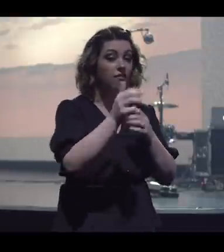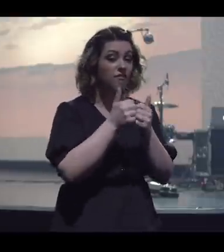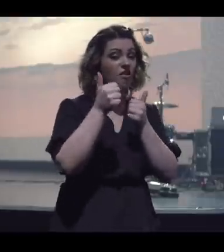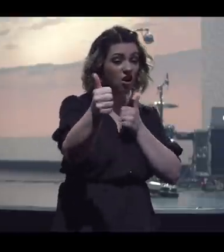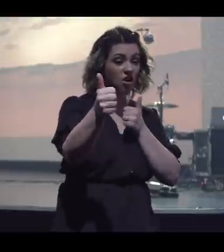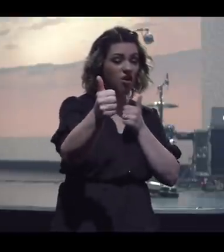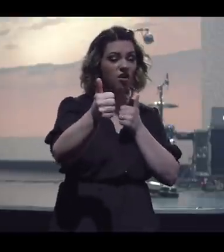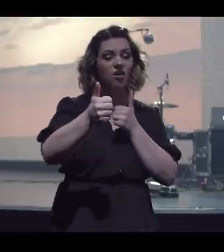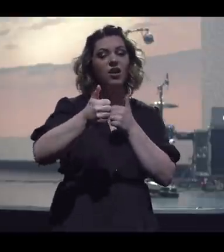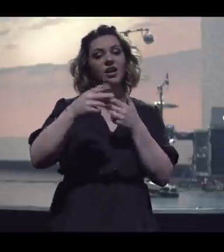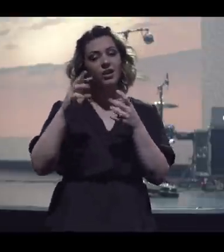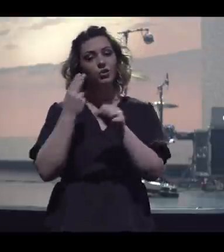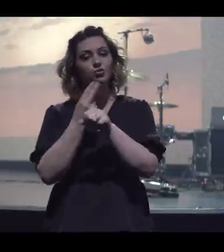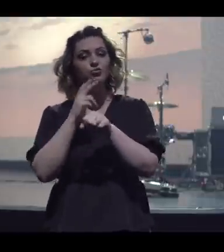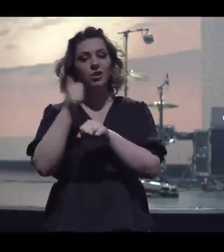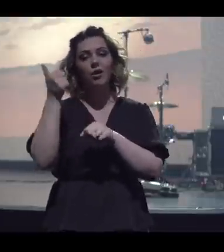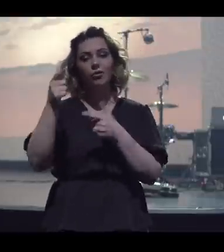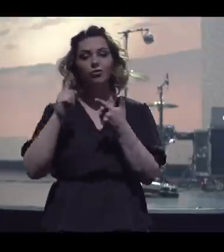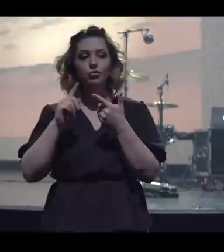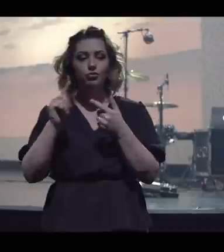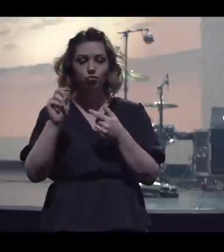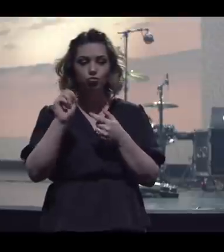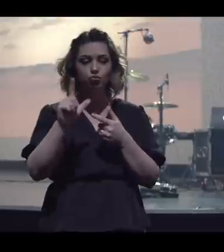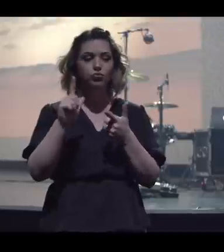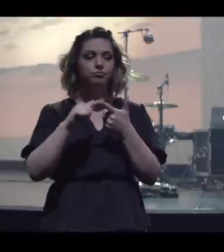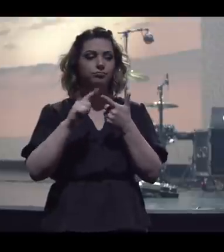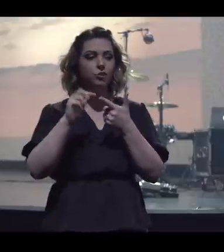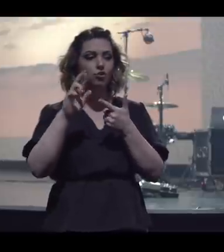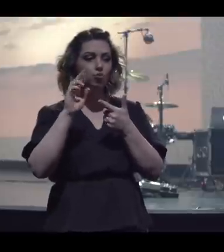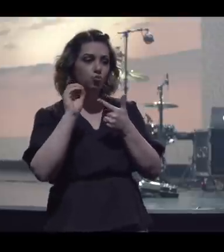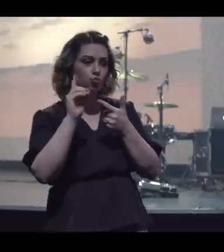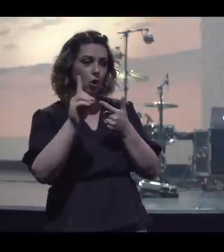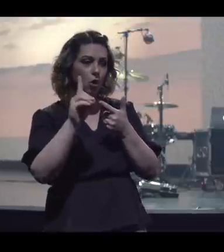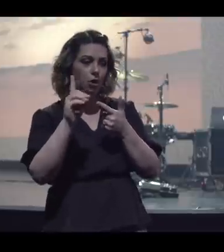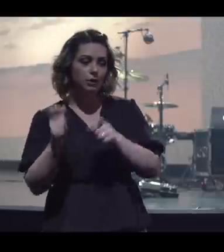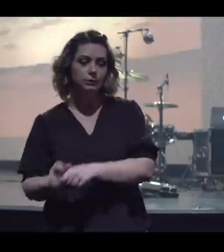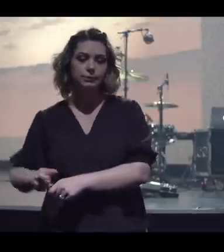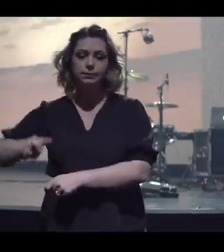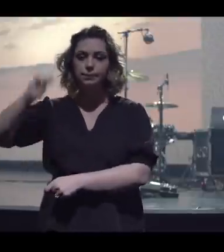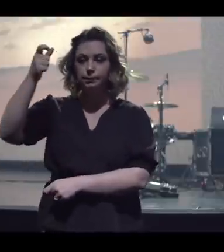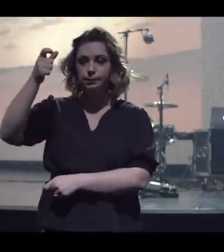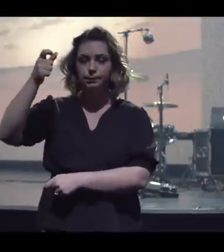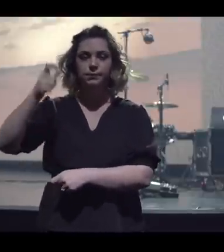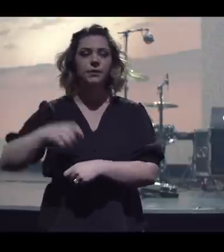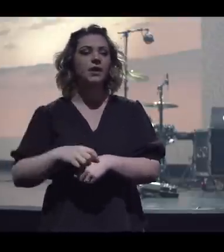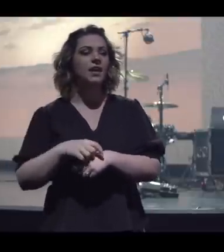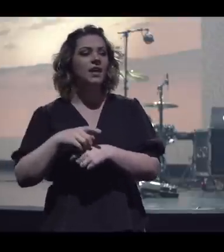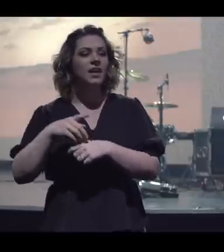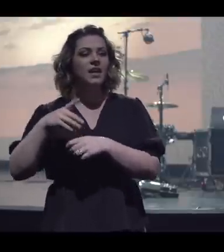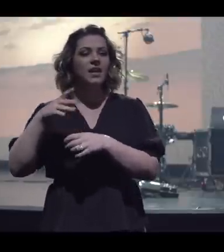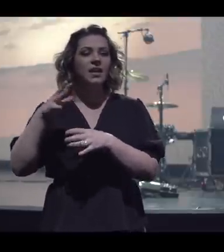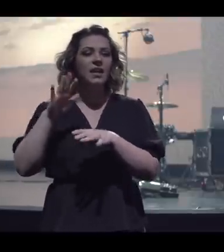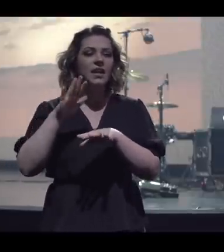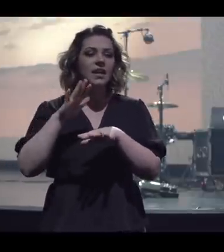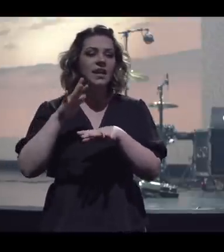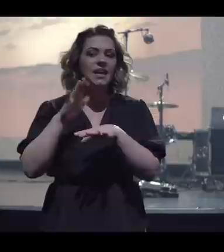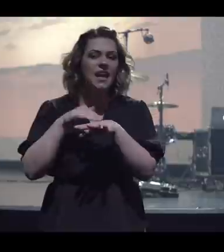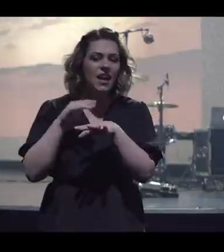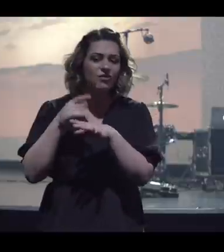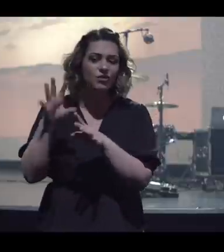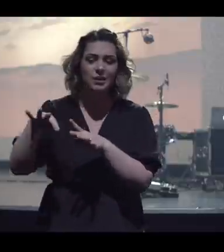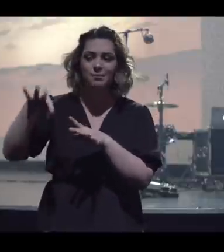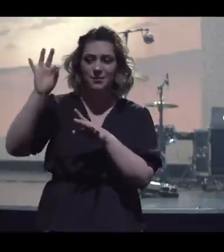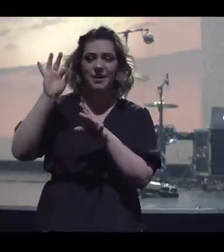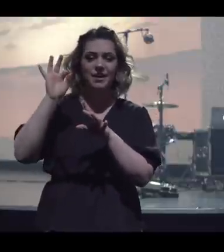Now, the rod is, think of a billy club with a knot on the end of it. It's carefully chosen by the shepherd, and they get really good with it.